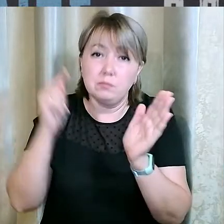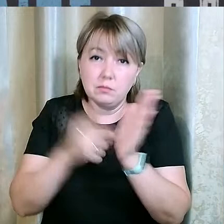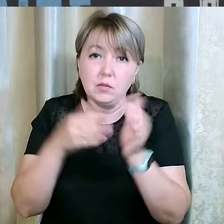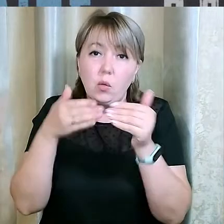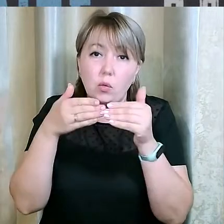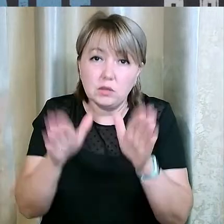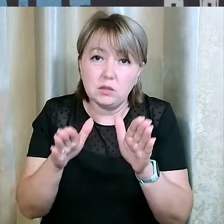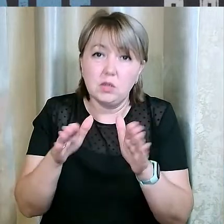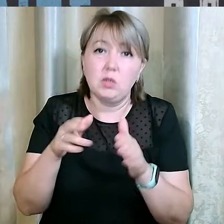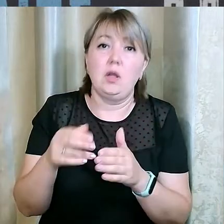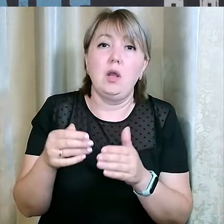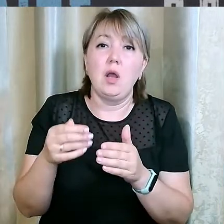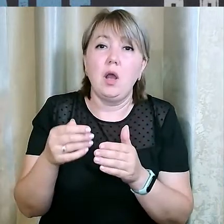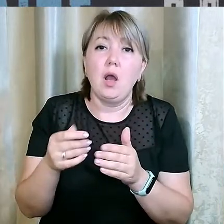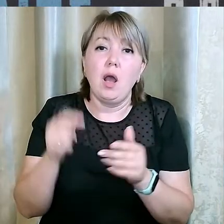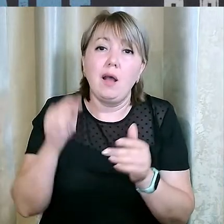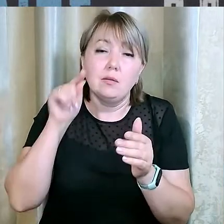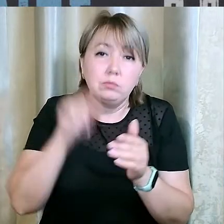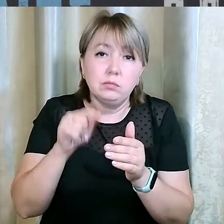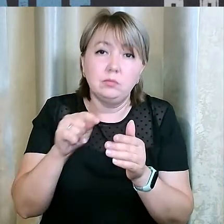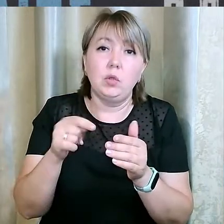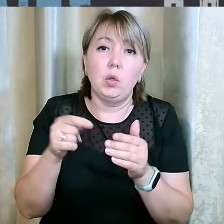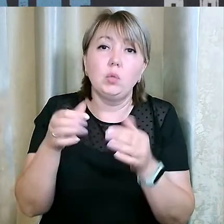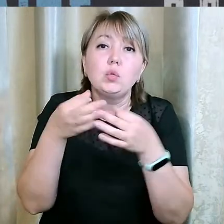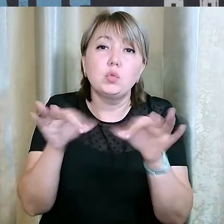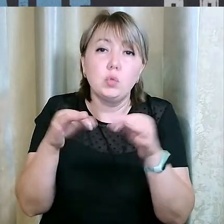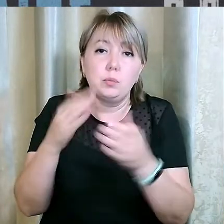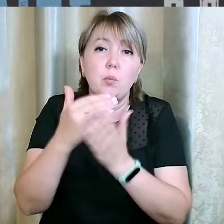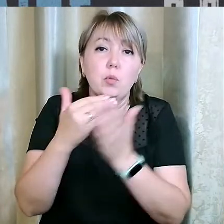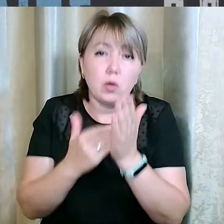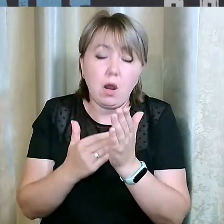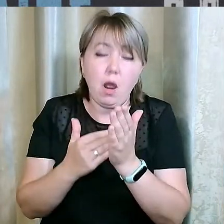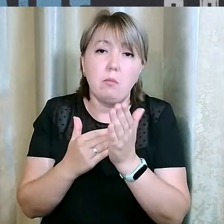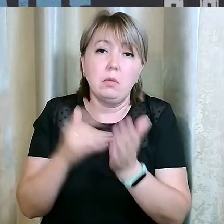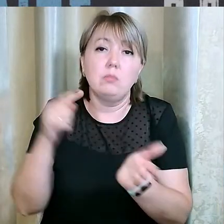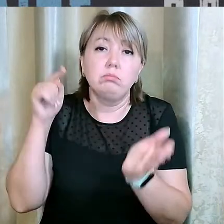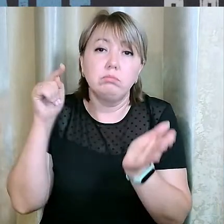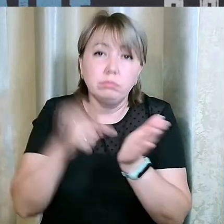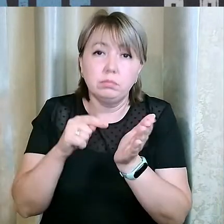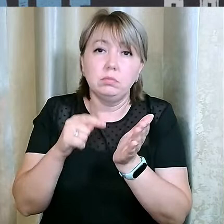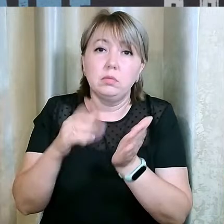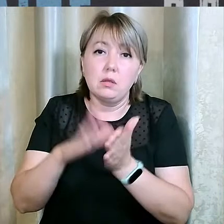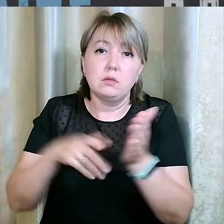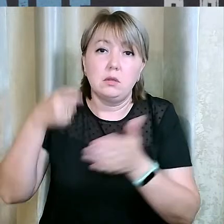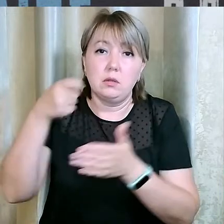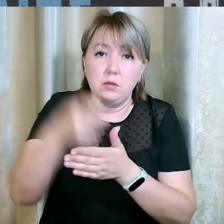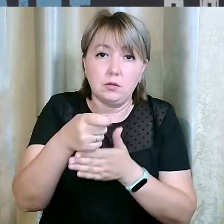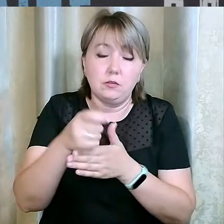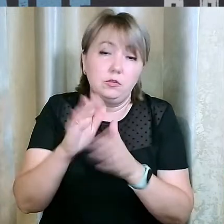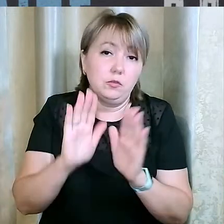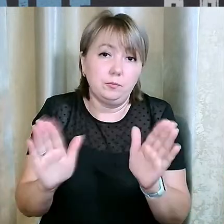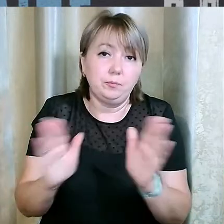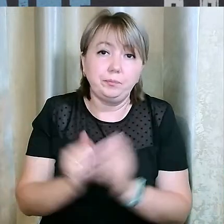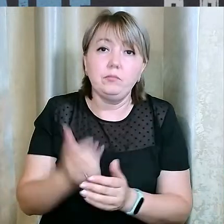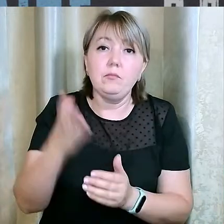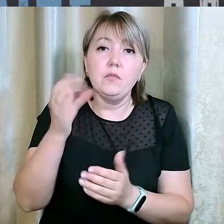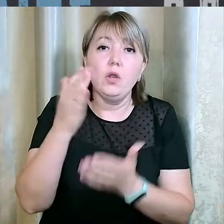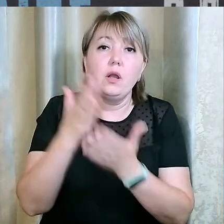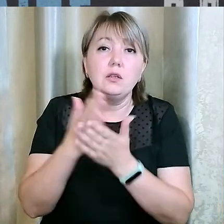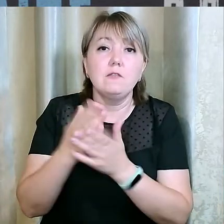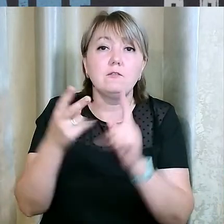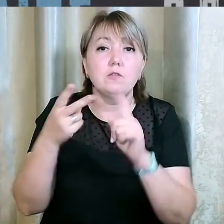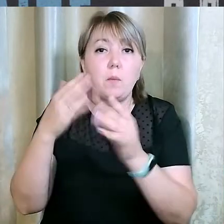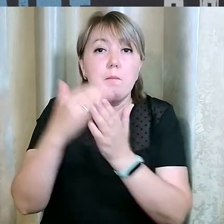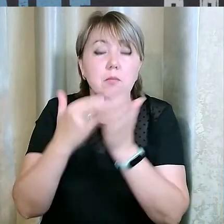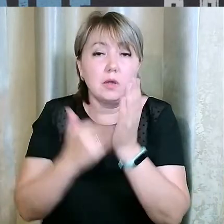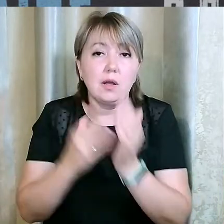it is not difficult to register. You need to log in to the office in the State Agrarian Register and in the available program